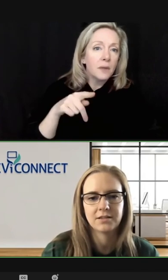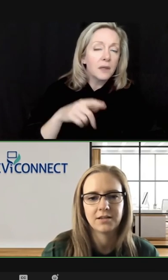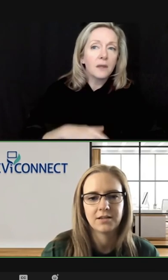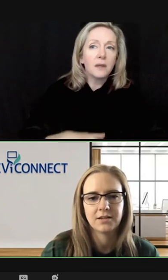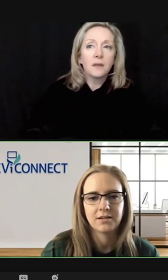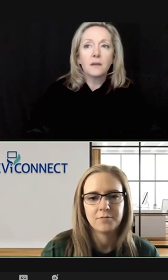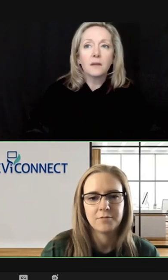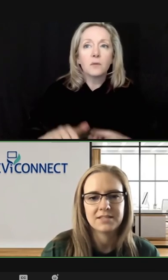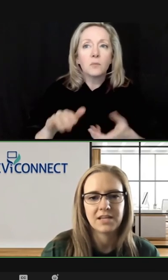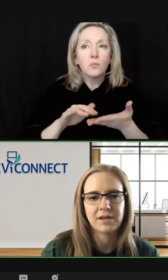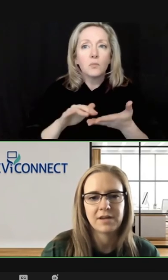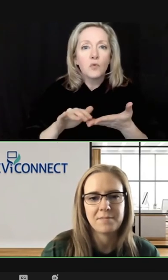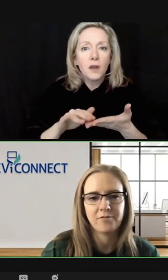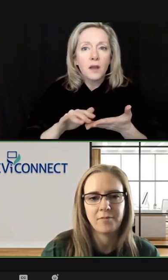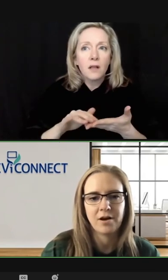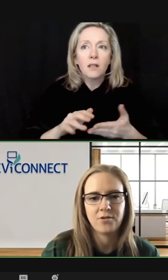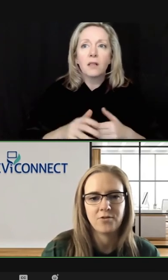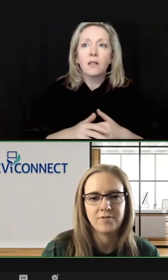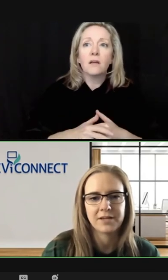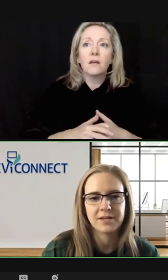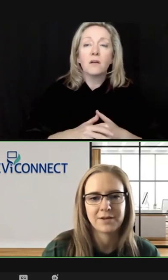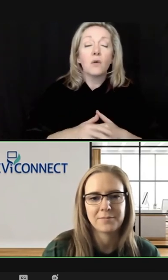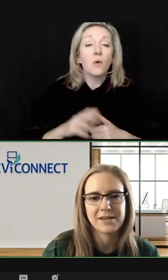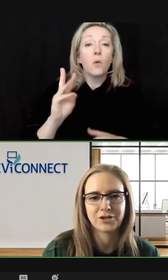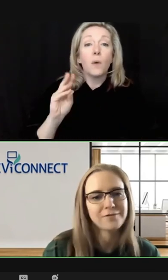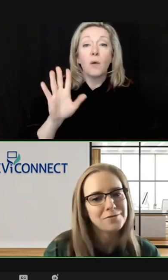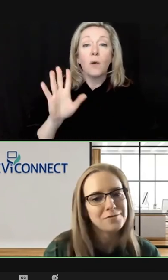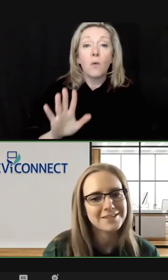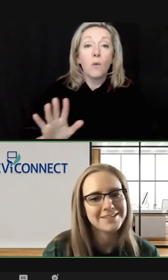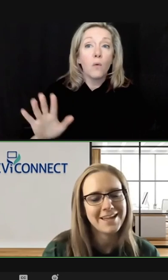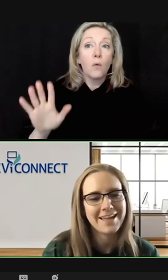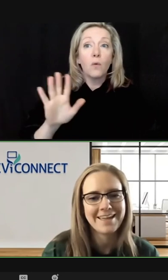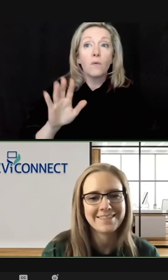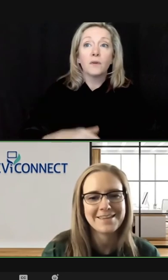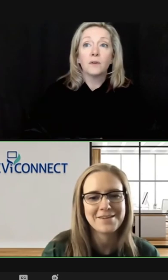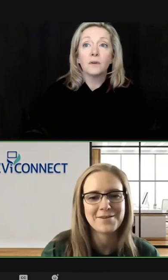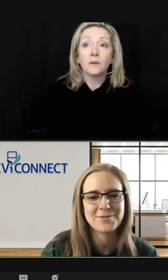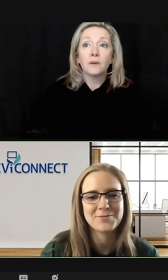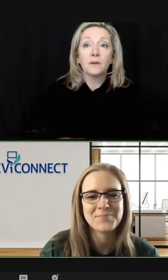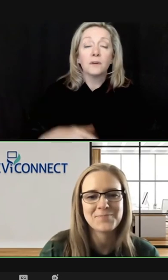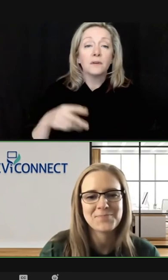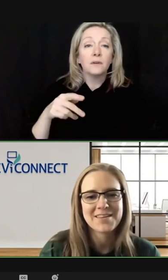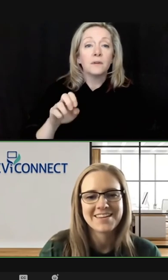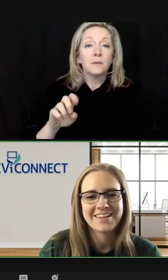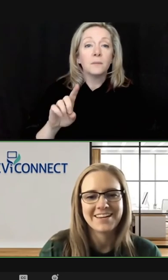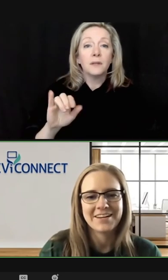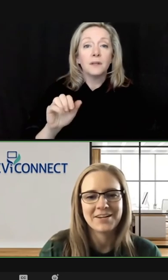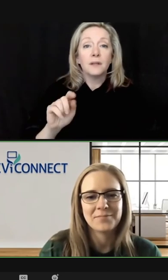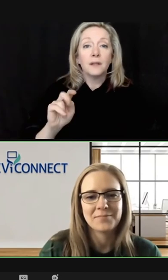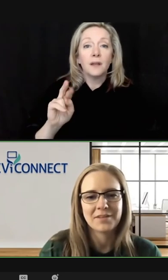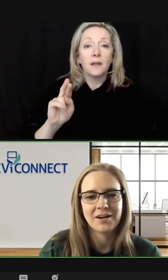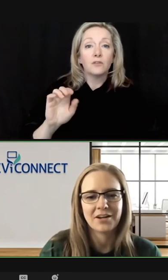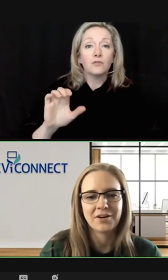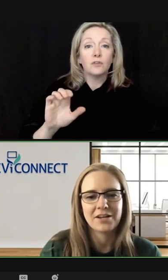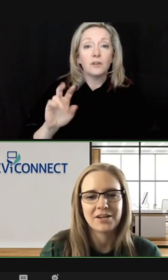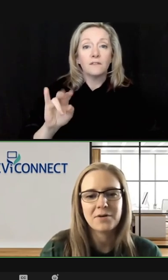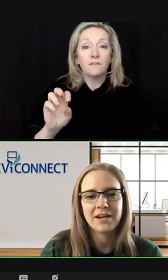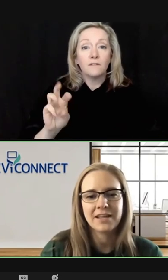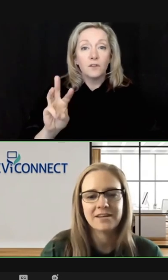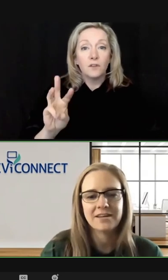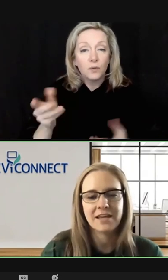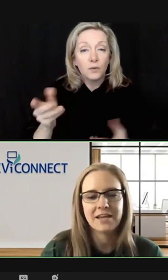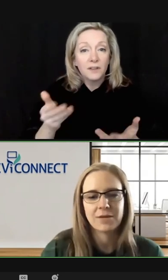list. Amazing. And we got people from all over the place. We have Pediatric U with us today. Thank you. All right,